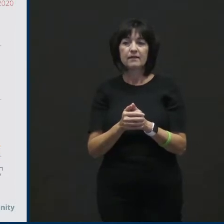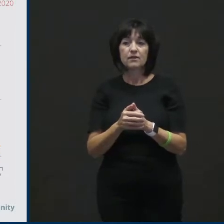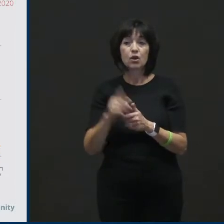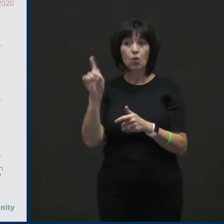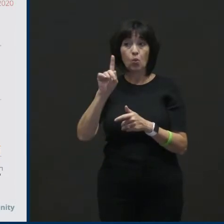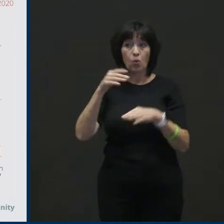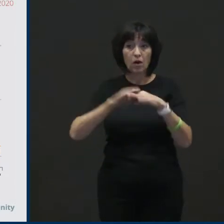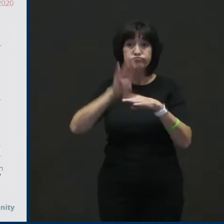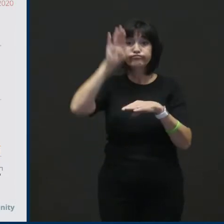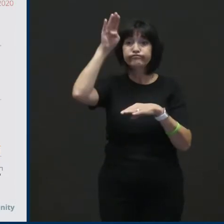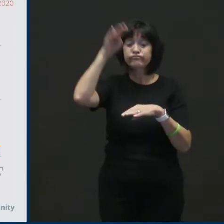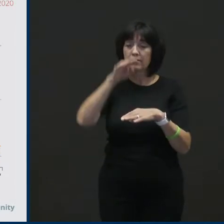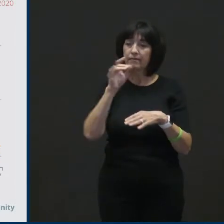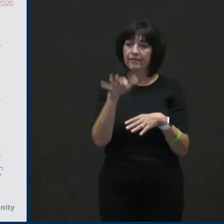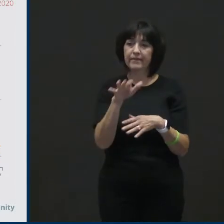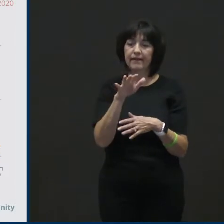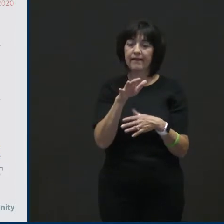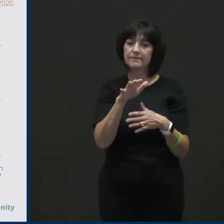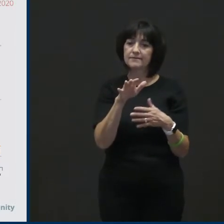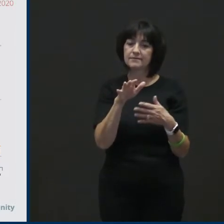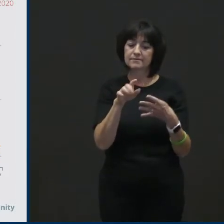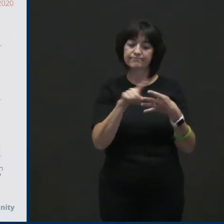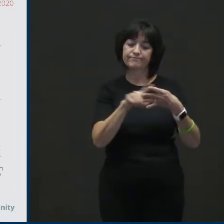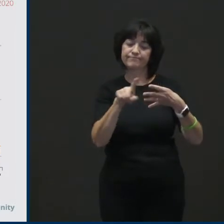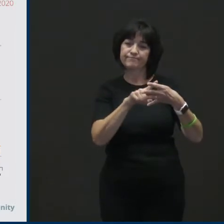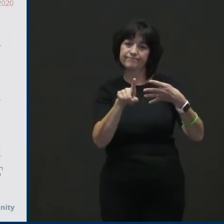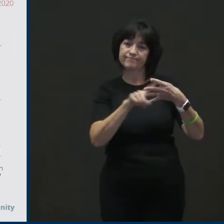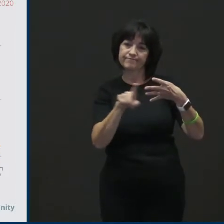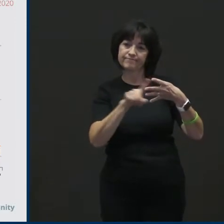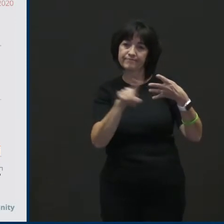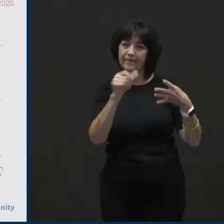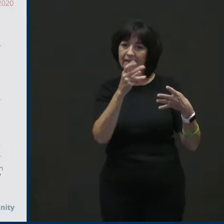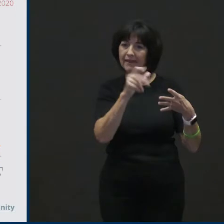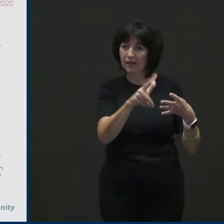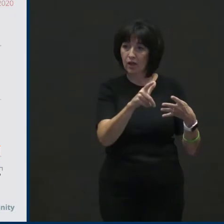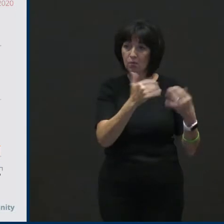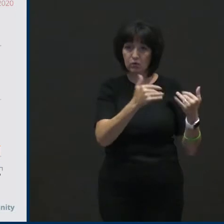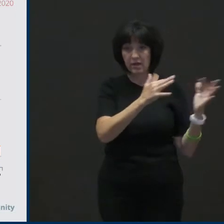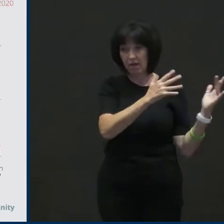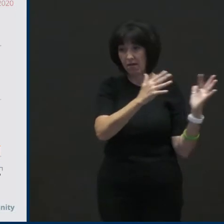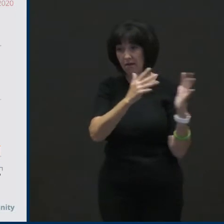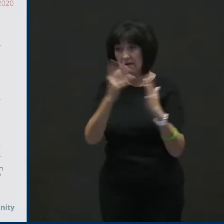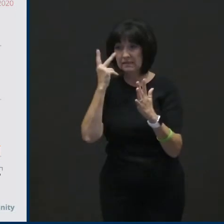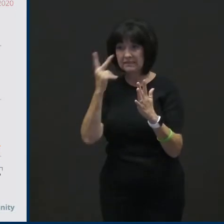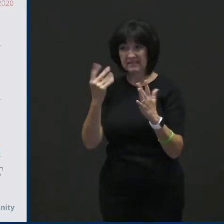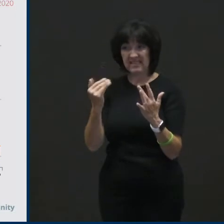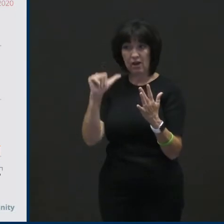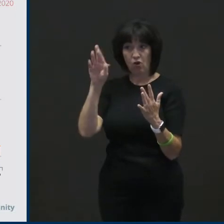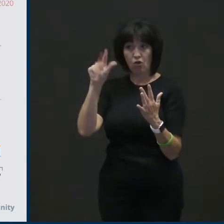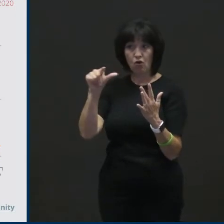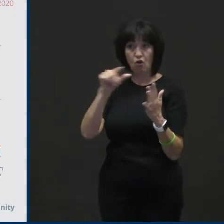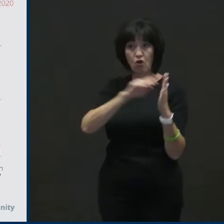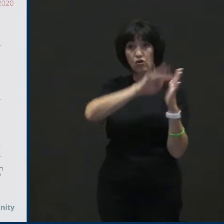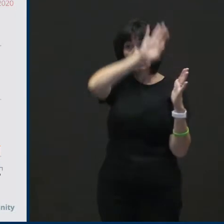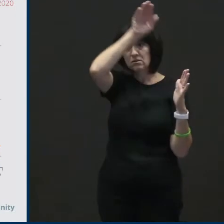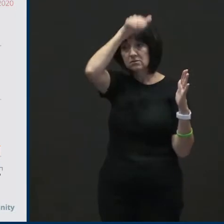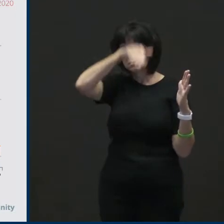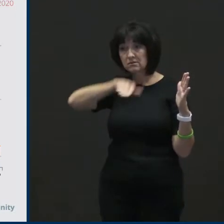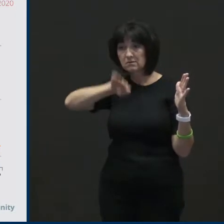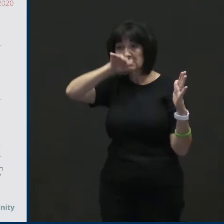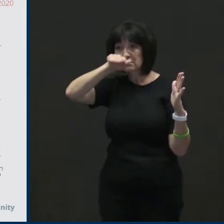improving conditions after that. So where we are now at the end of August, we're pushing that curve down even flatter. And just